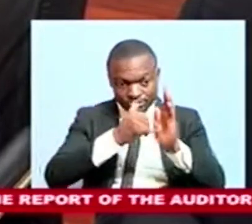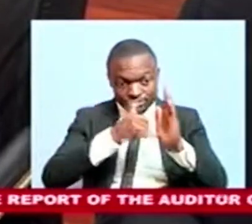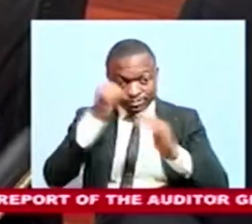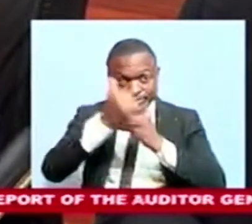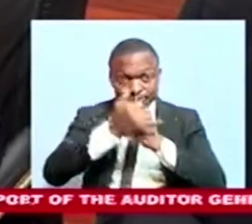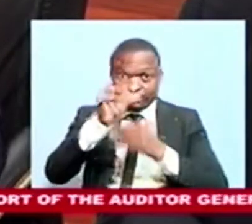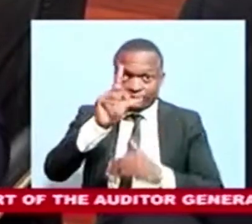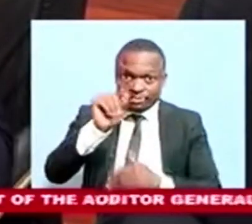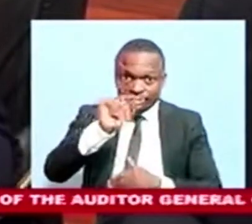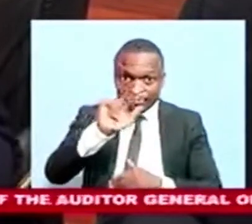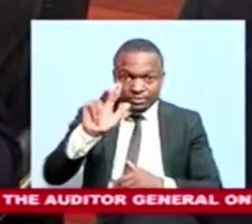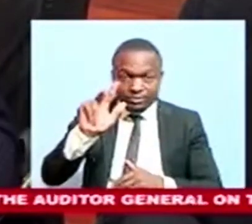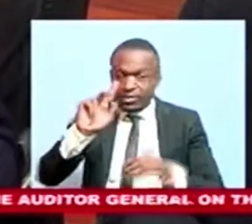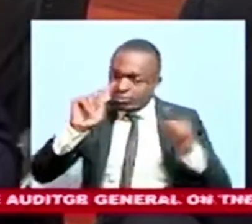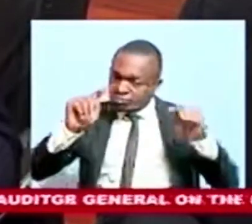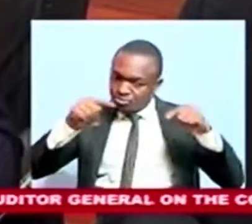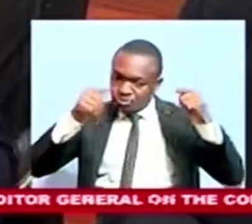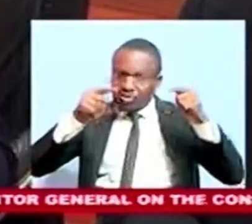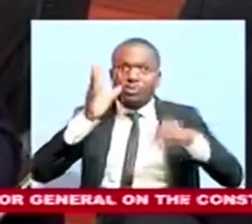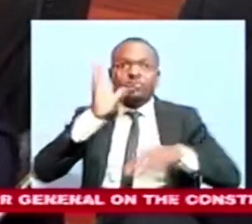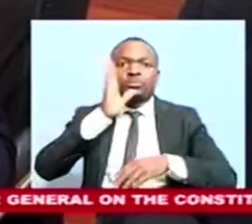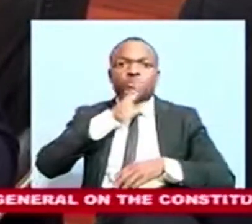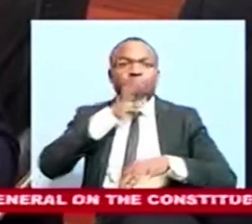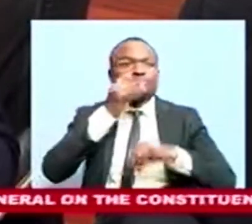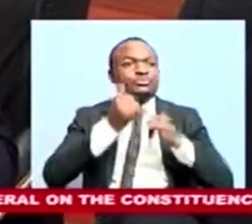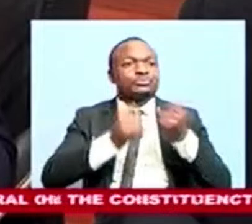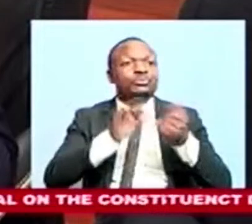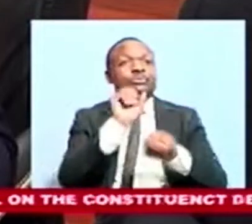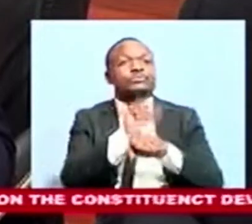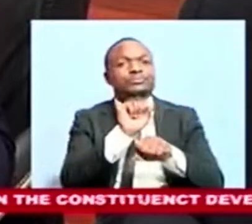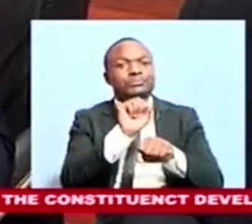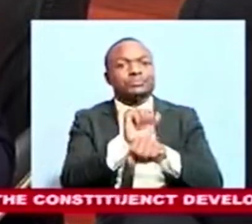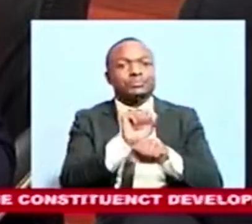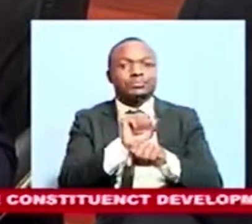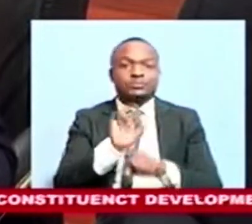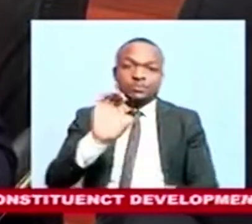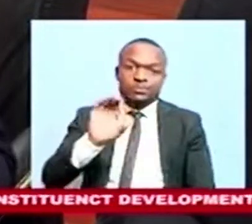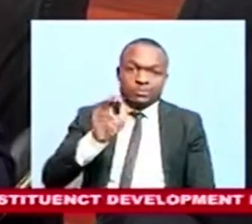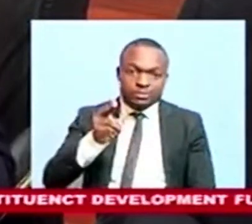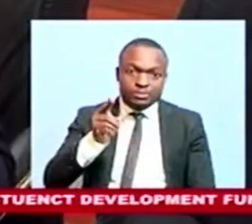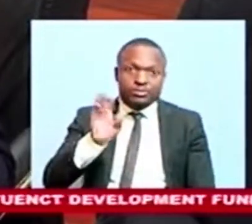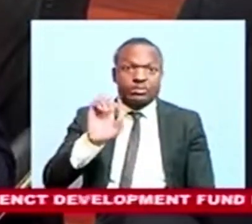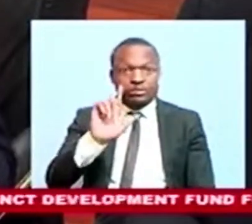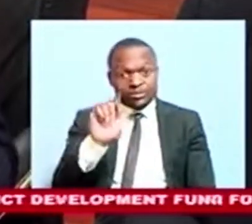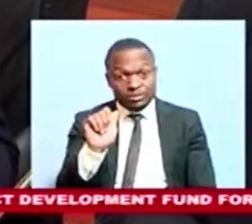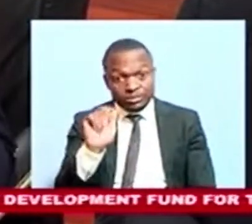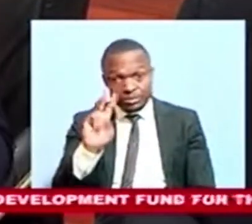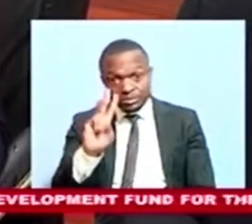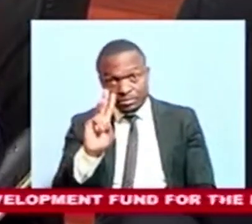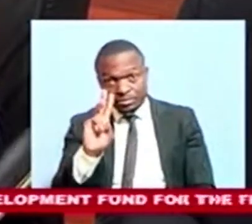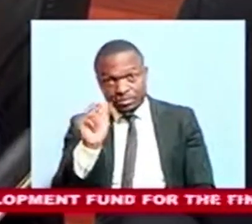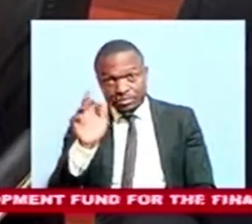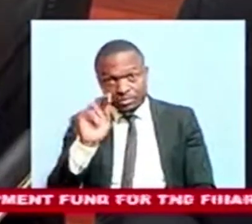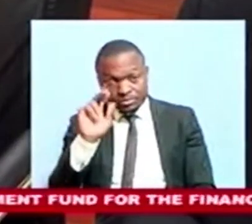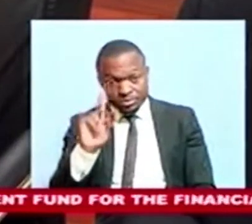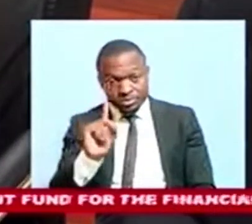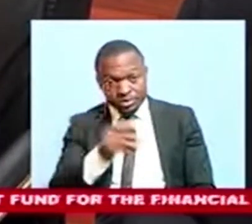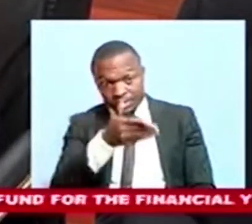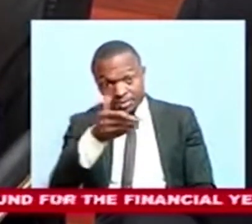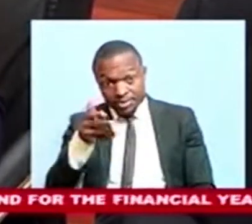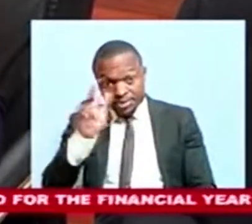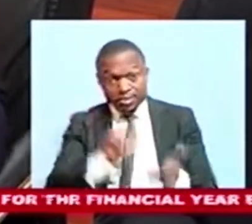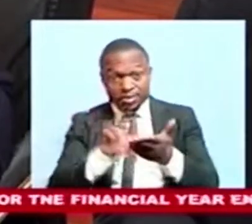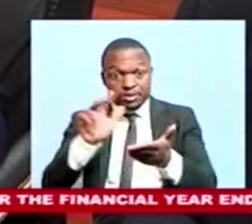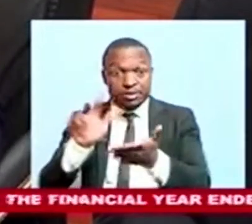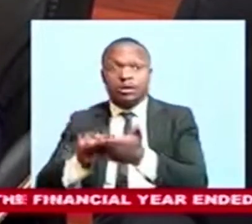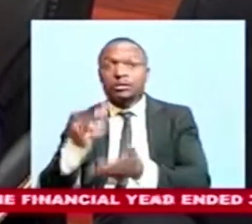2023, successfully completed the works in Chela ward, and then they signed on the